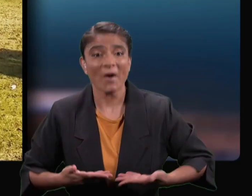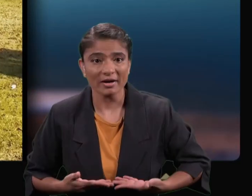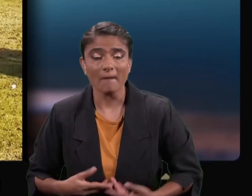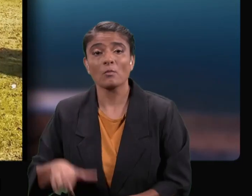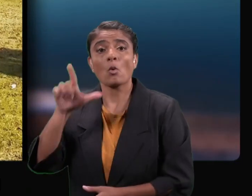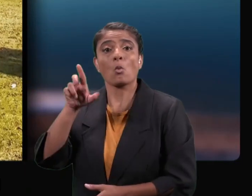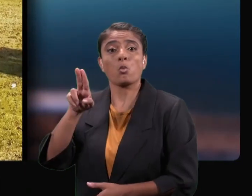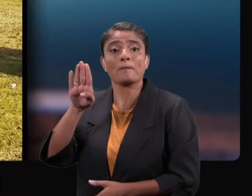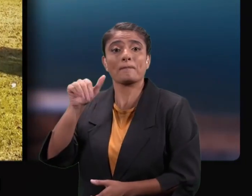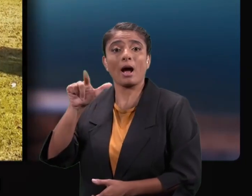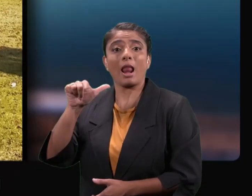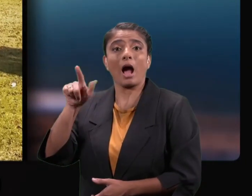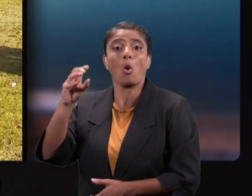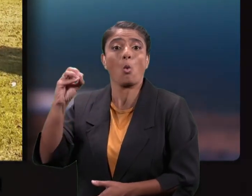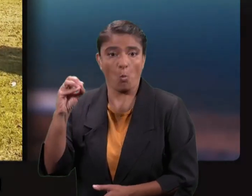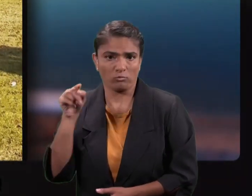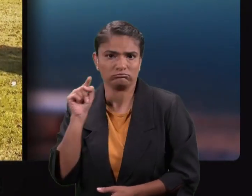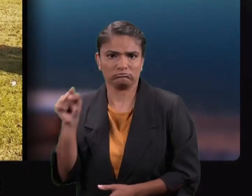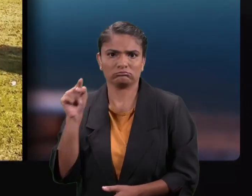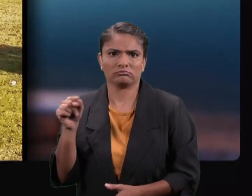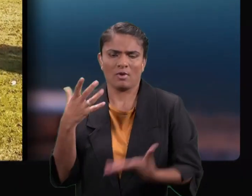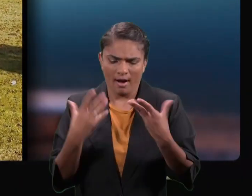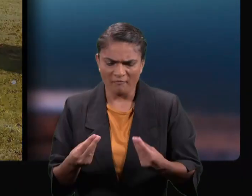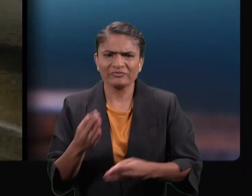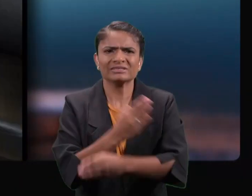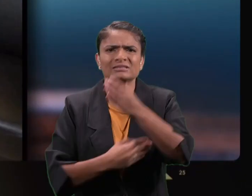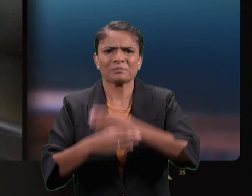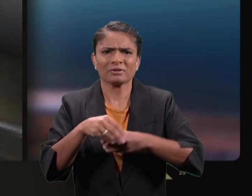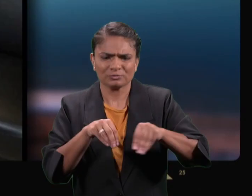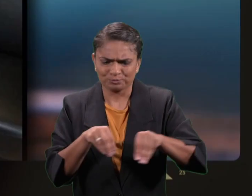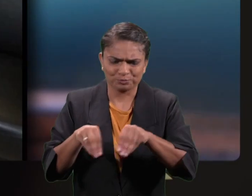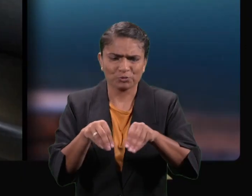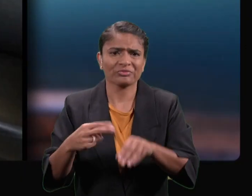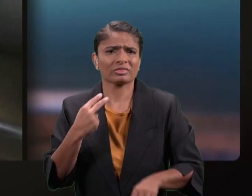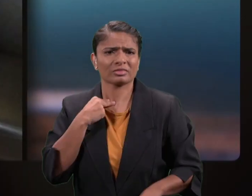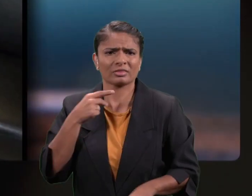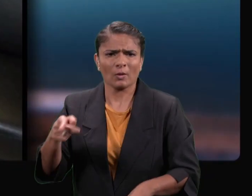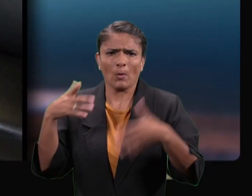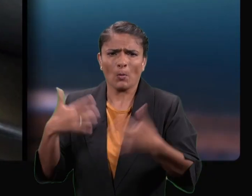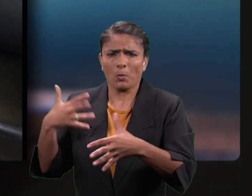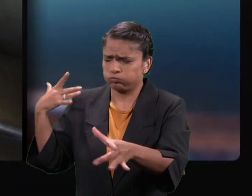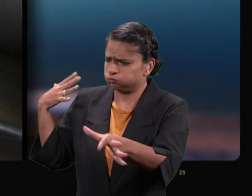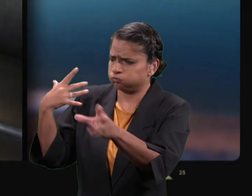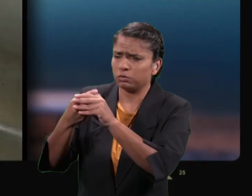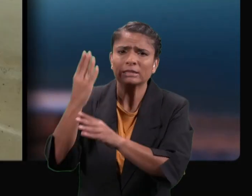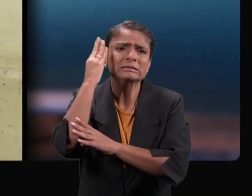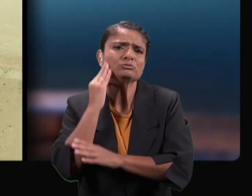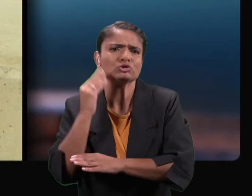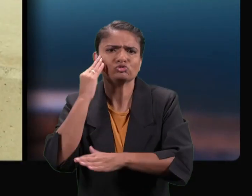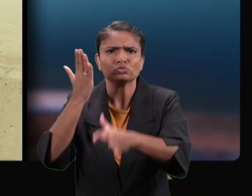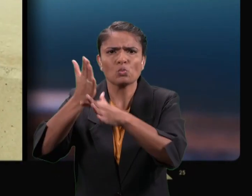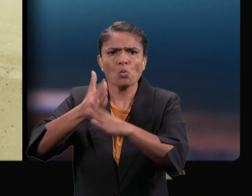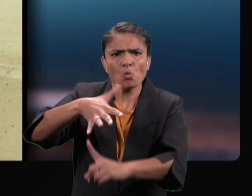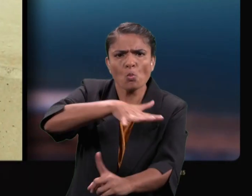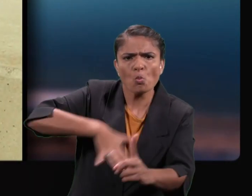Welcome back. Lubabalo Mbeki is a dynamic individual with a mobility impairment who has vast experience in the field of employment and